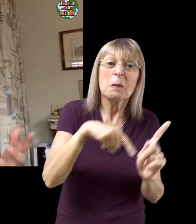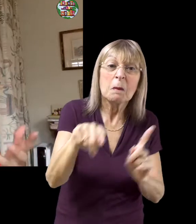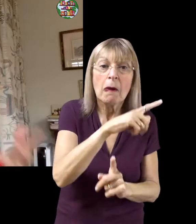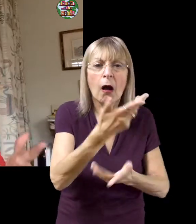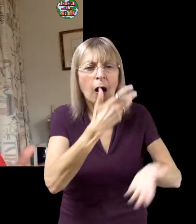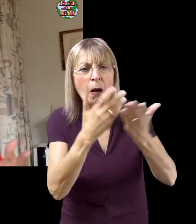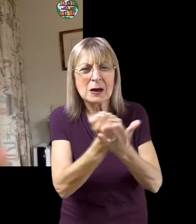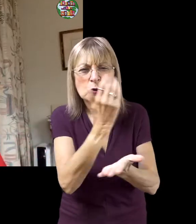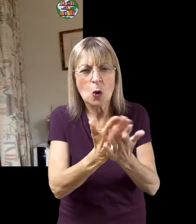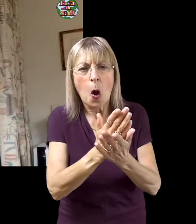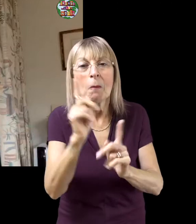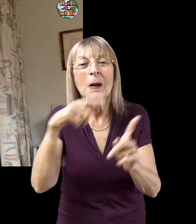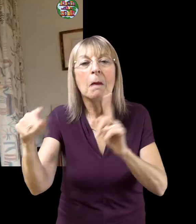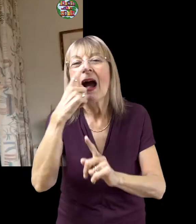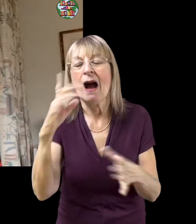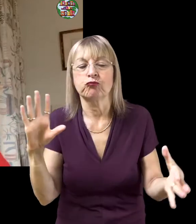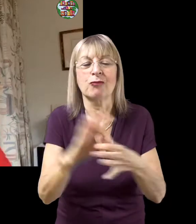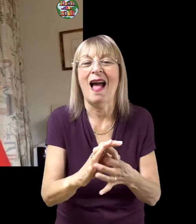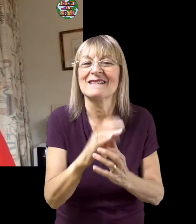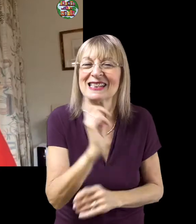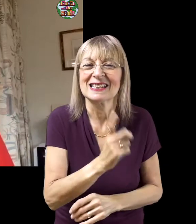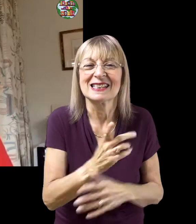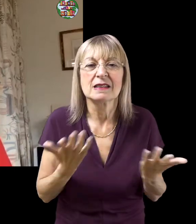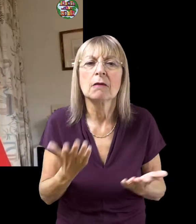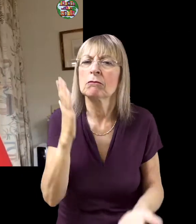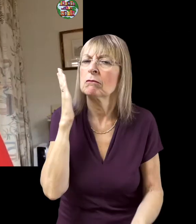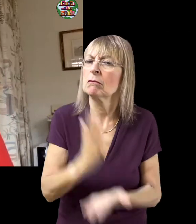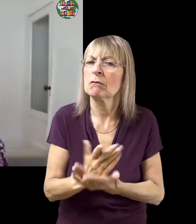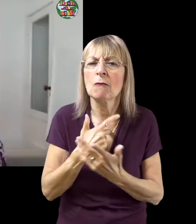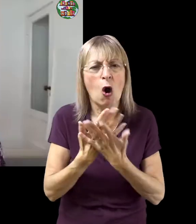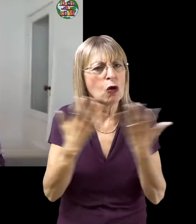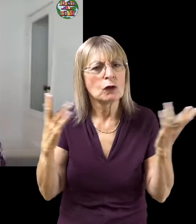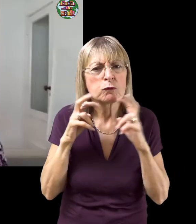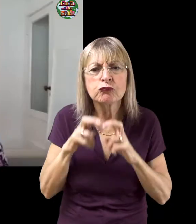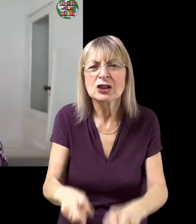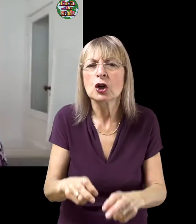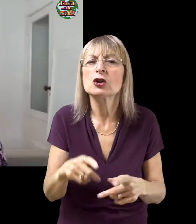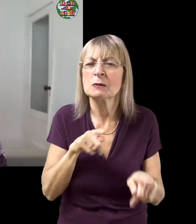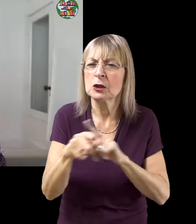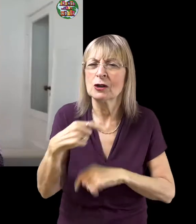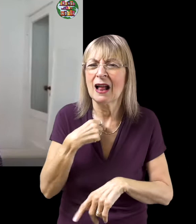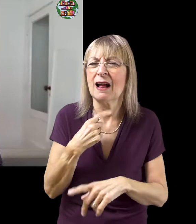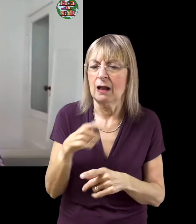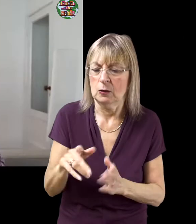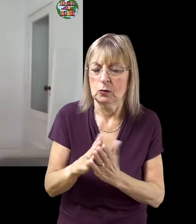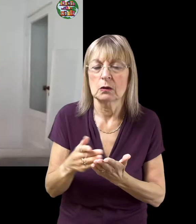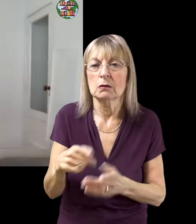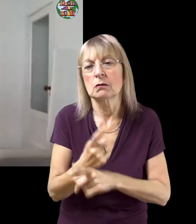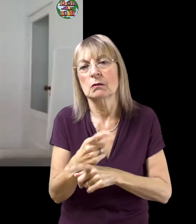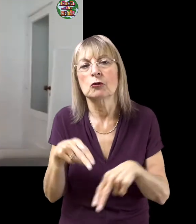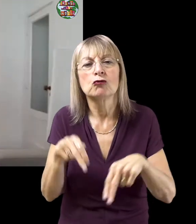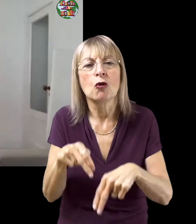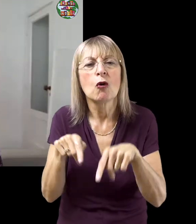and get them right so that people can kind of recognize this. Definitely. I always do a lot of research, and especially for